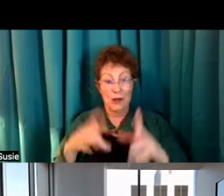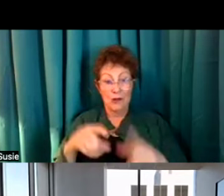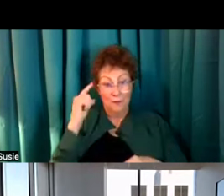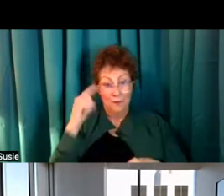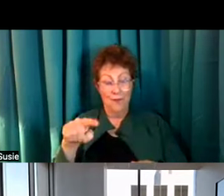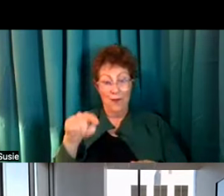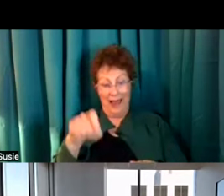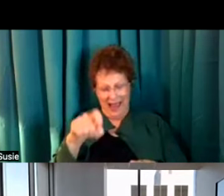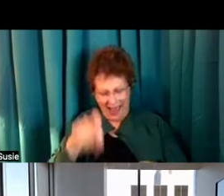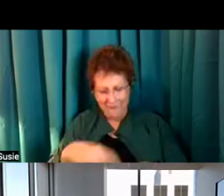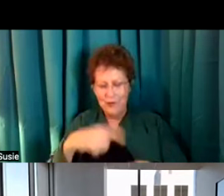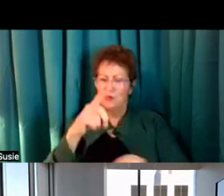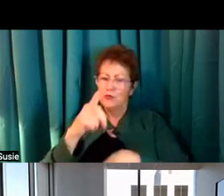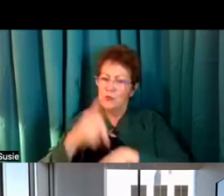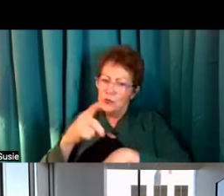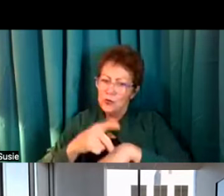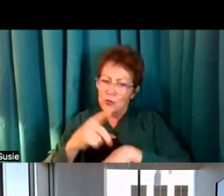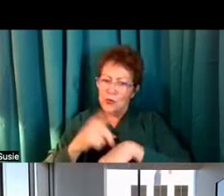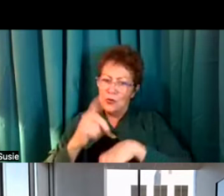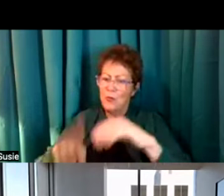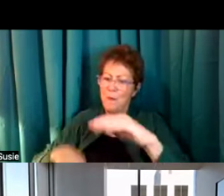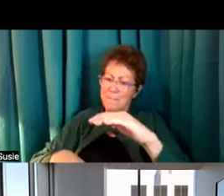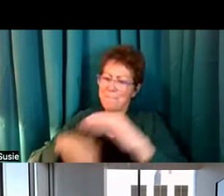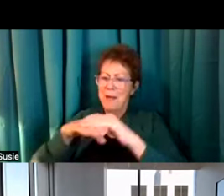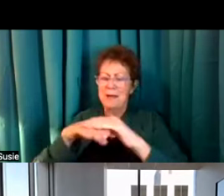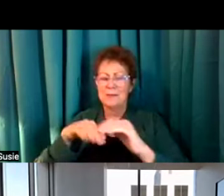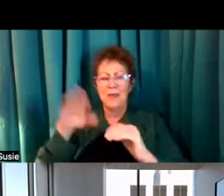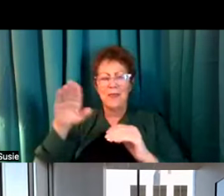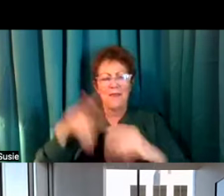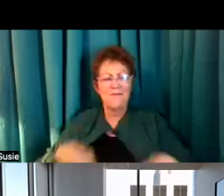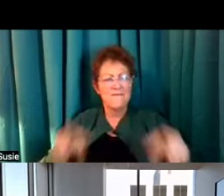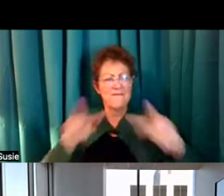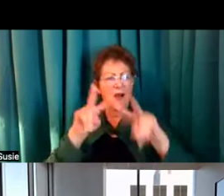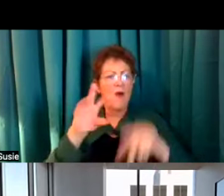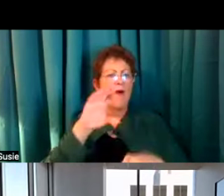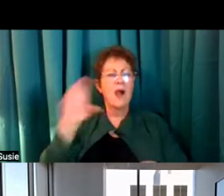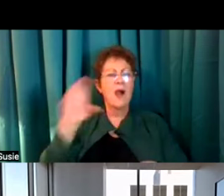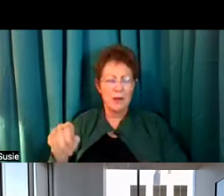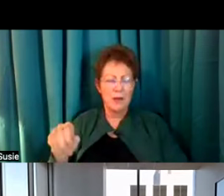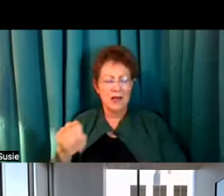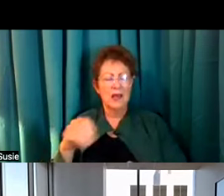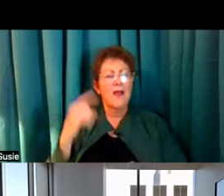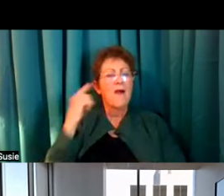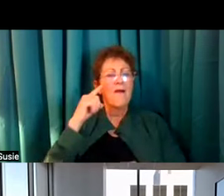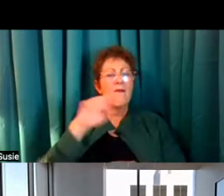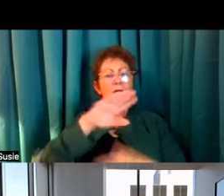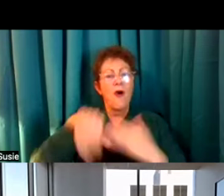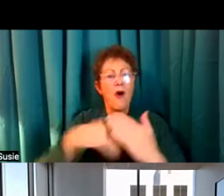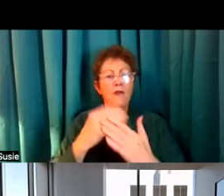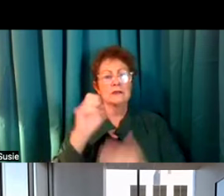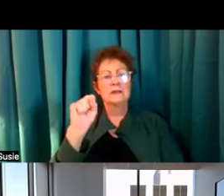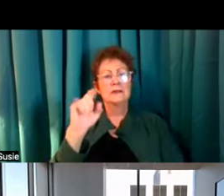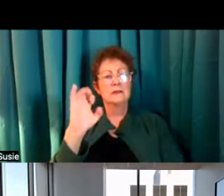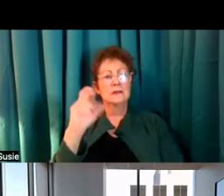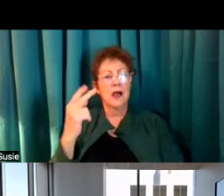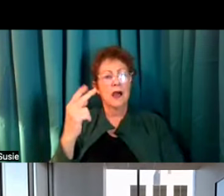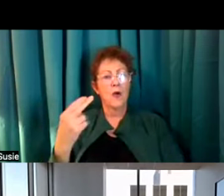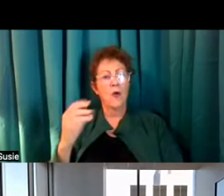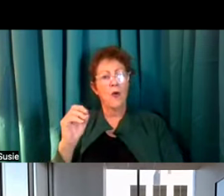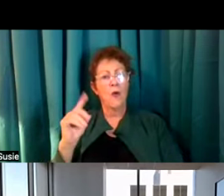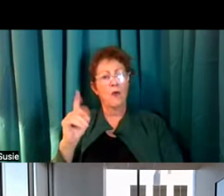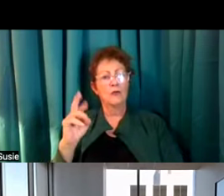fiduciary duty to maximize the value of the company and for all stockholders. And even if the nonprofit